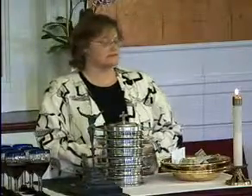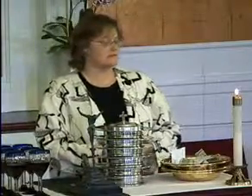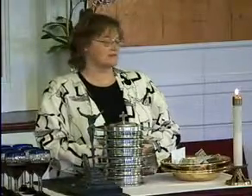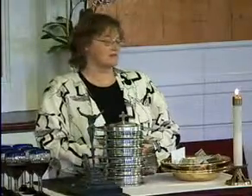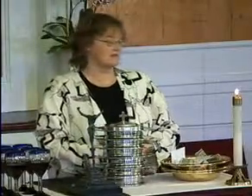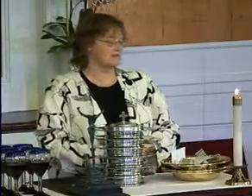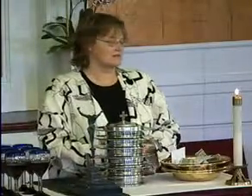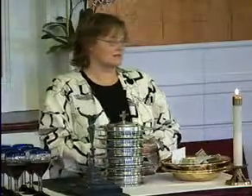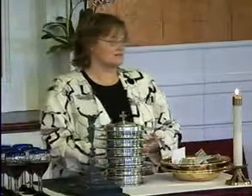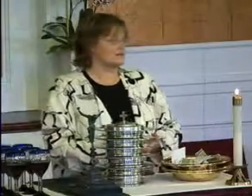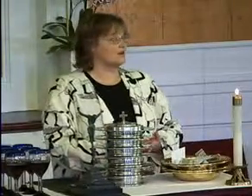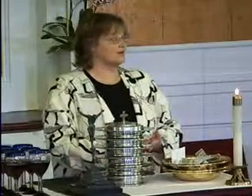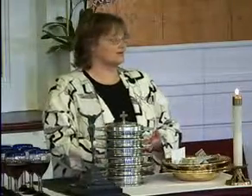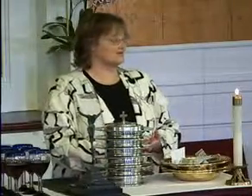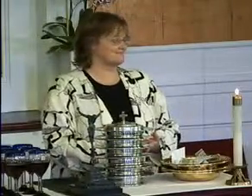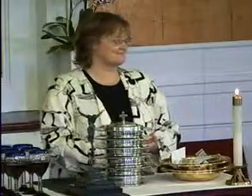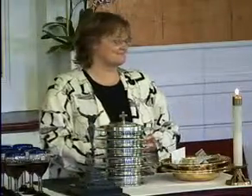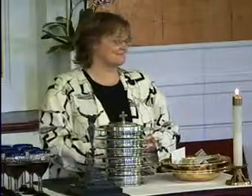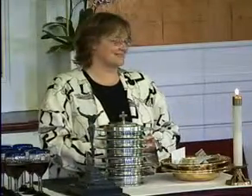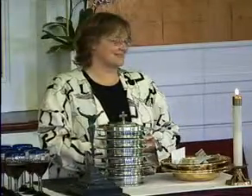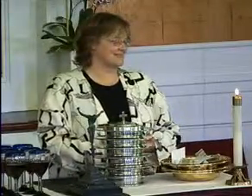themselves to follow.